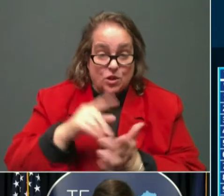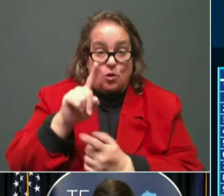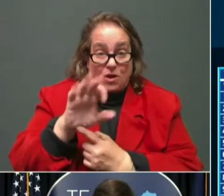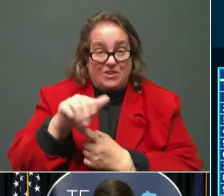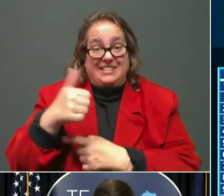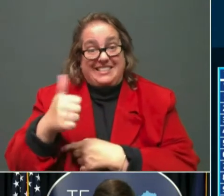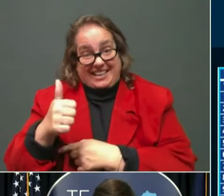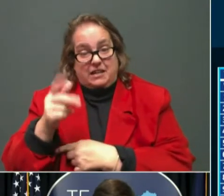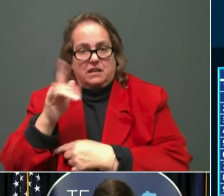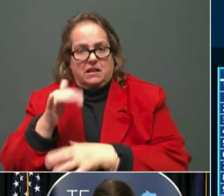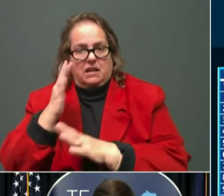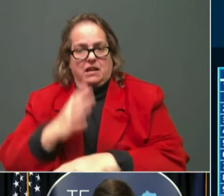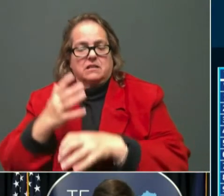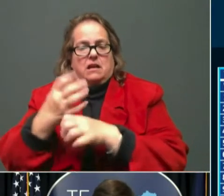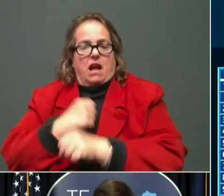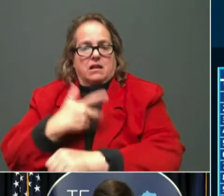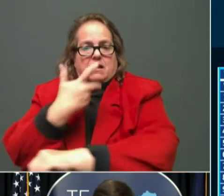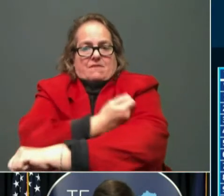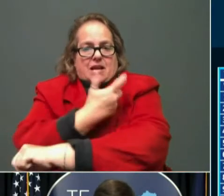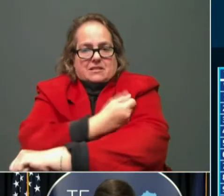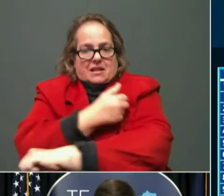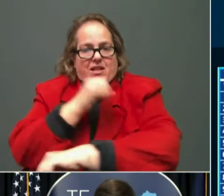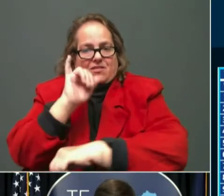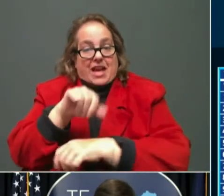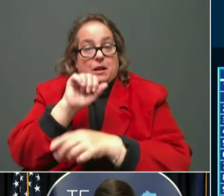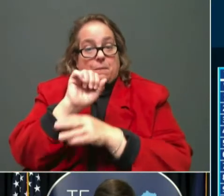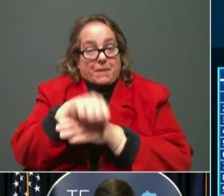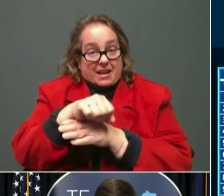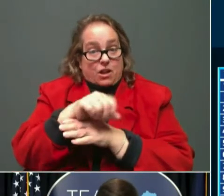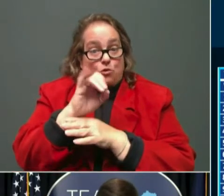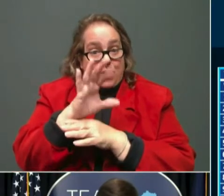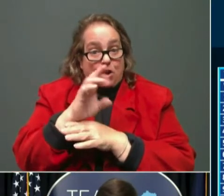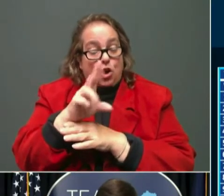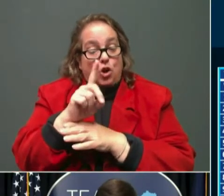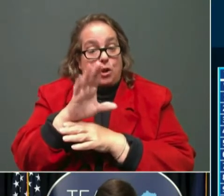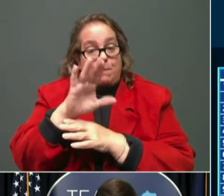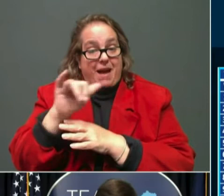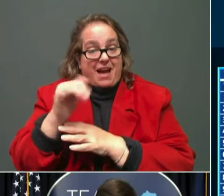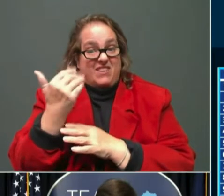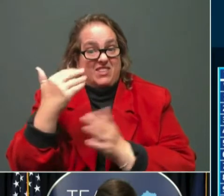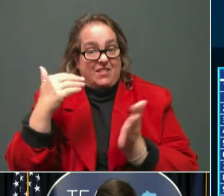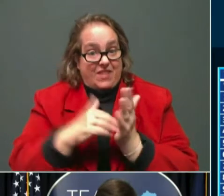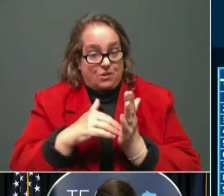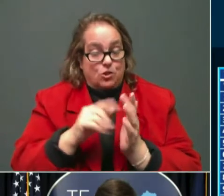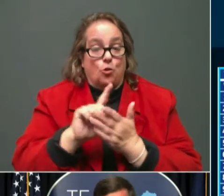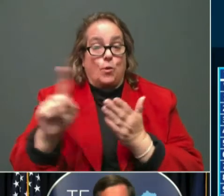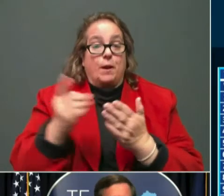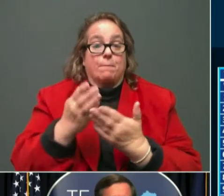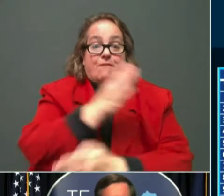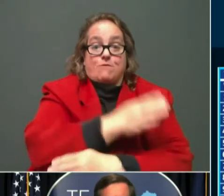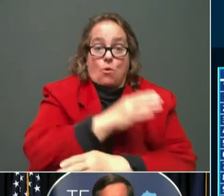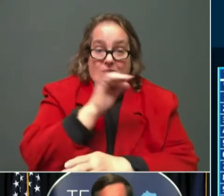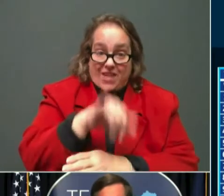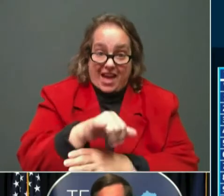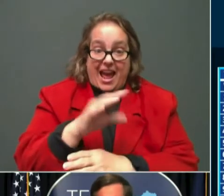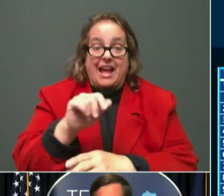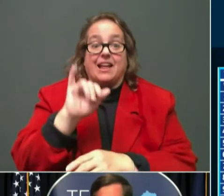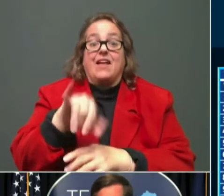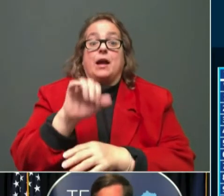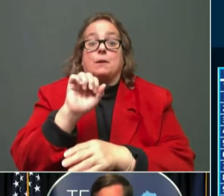127,110. That beat the previous record by about 15,000. That was the week before, and that beat the record before that by